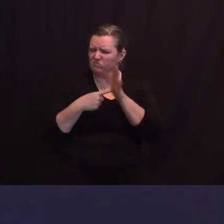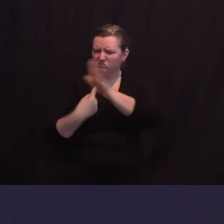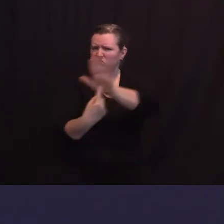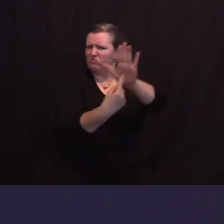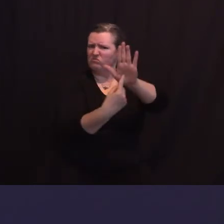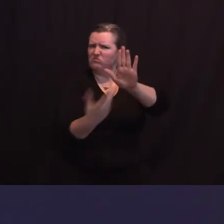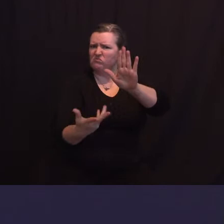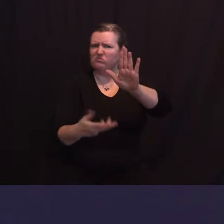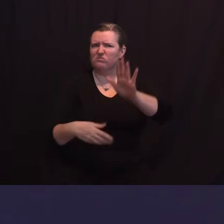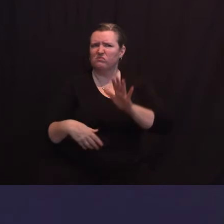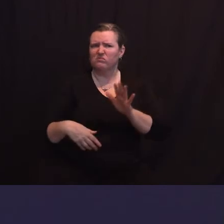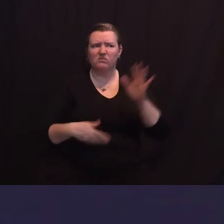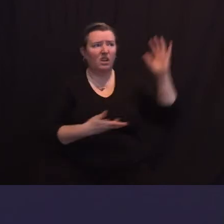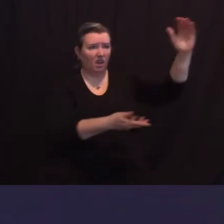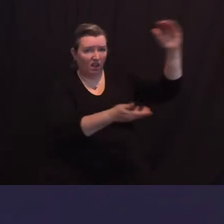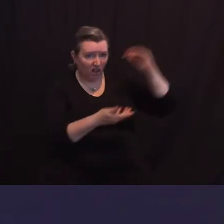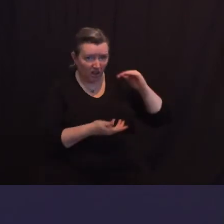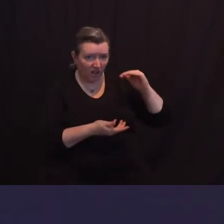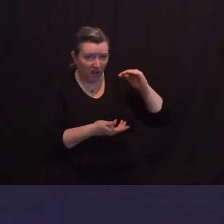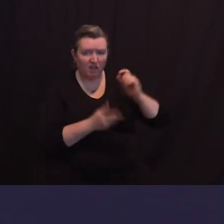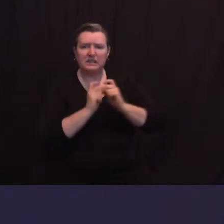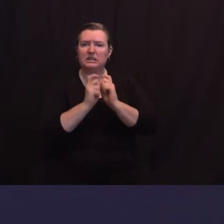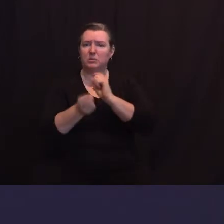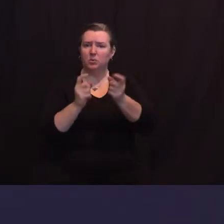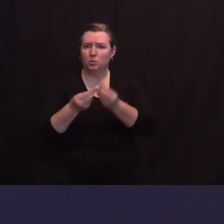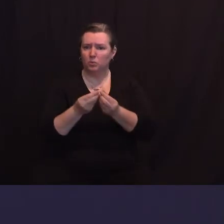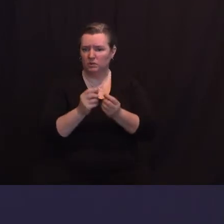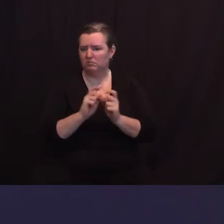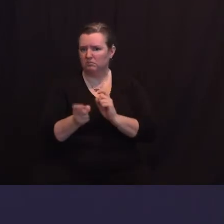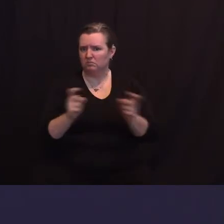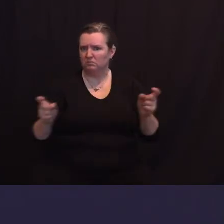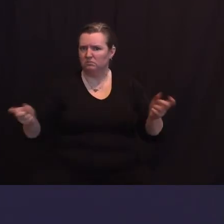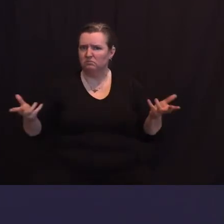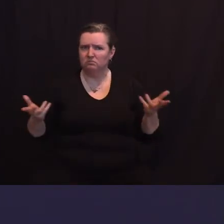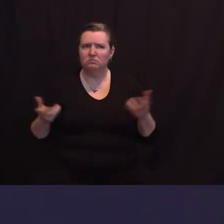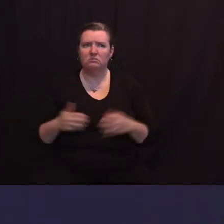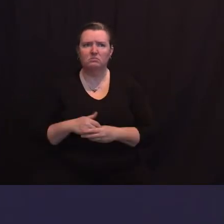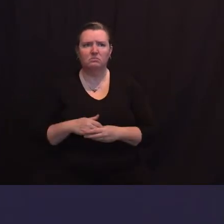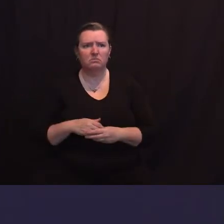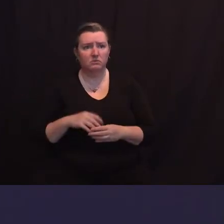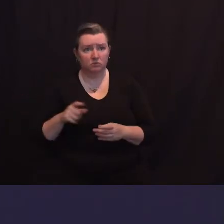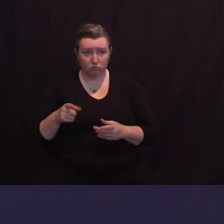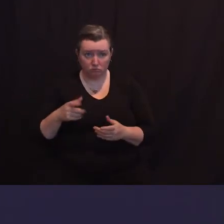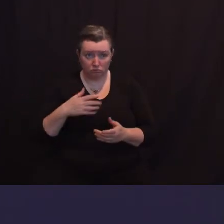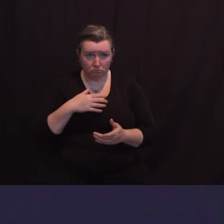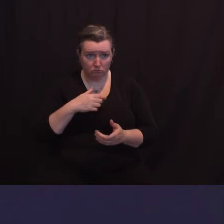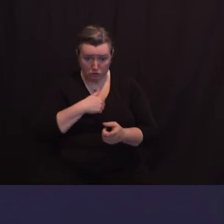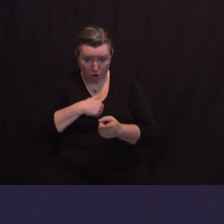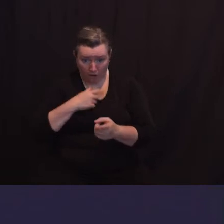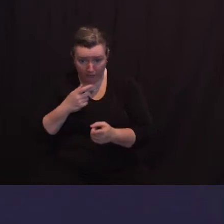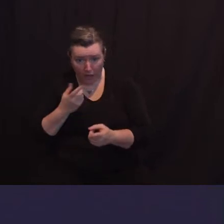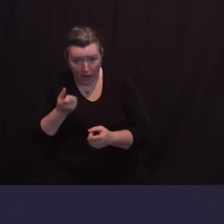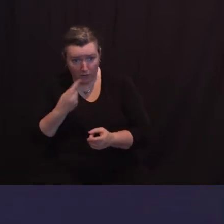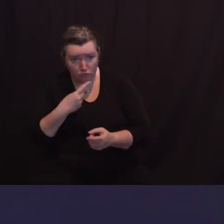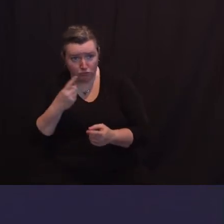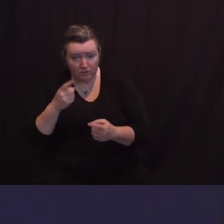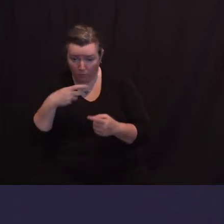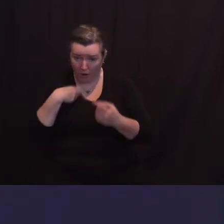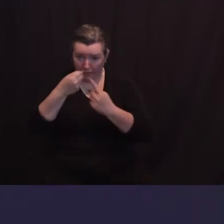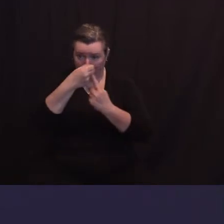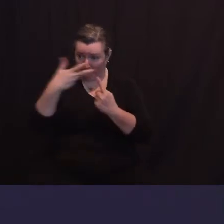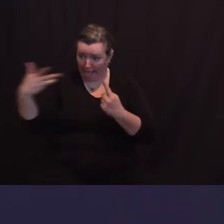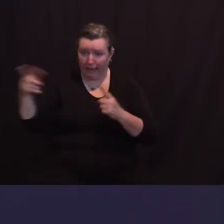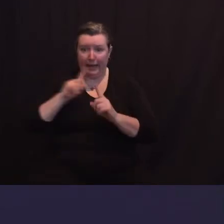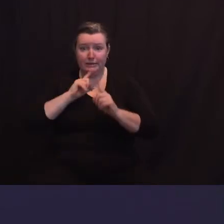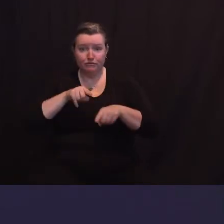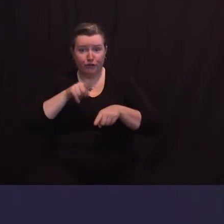but that was, Matt, you're probably sorry you started asking the question there, but you got it. It was a great tour de force. Judy, thank